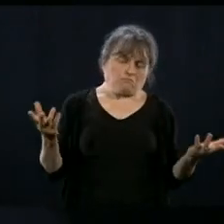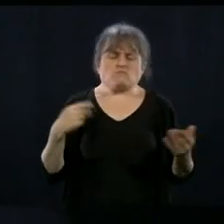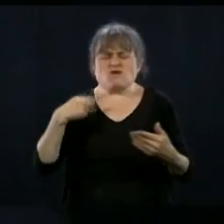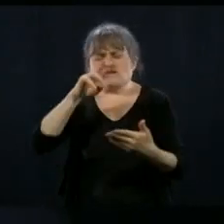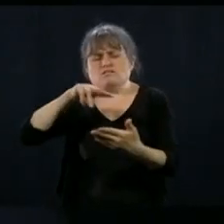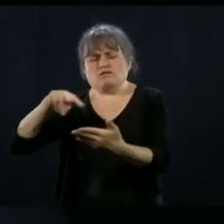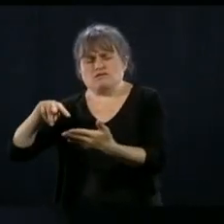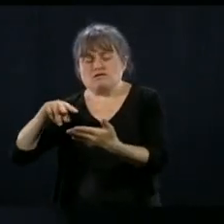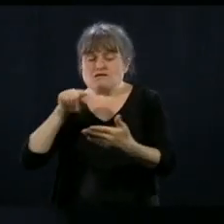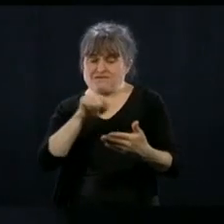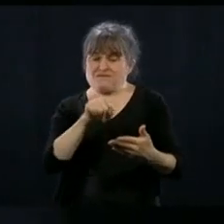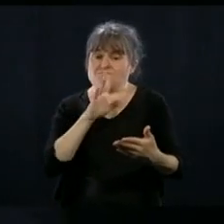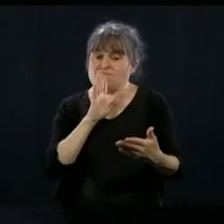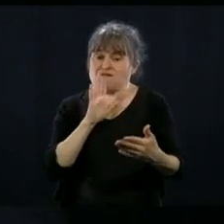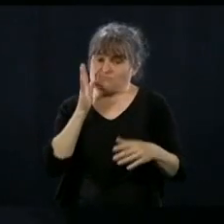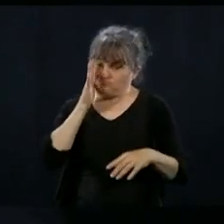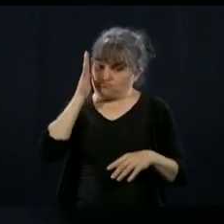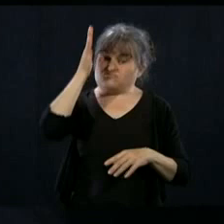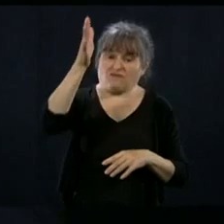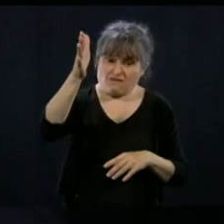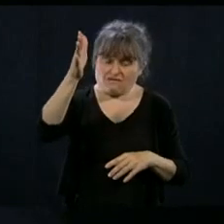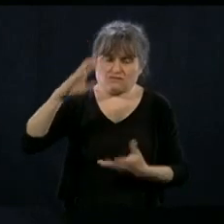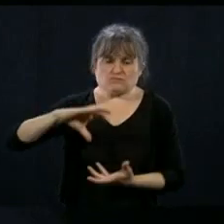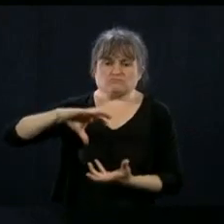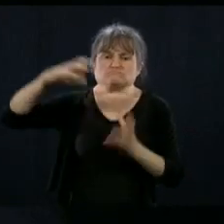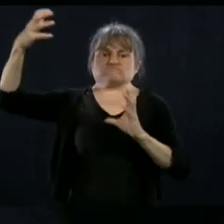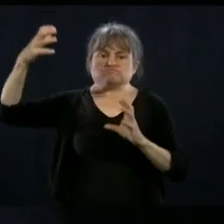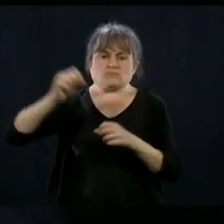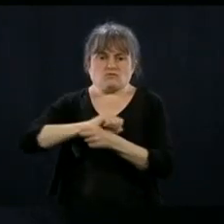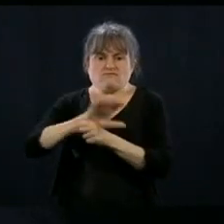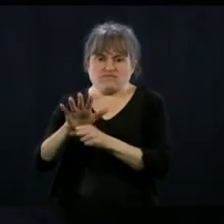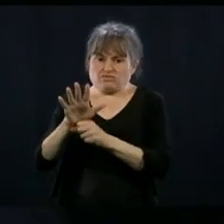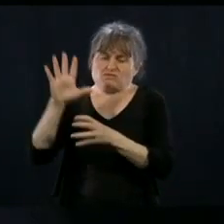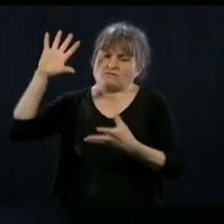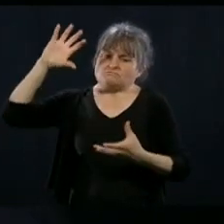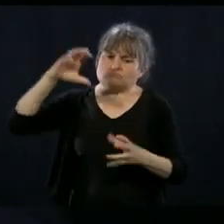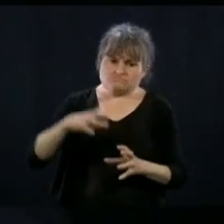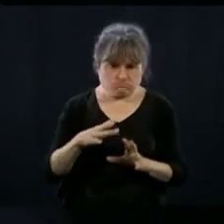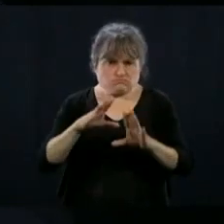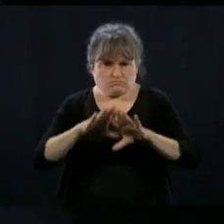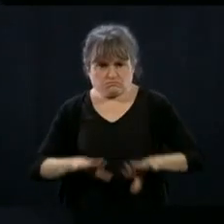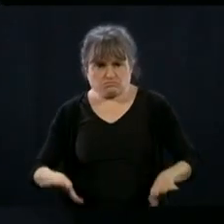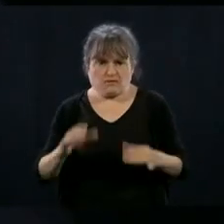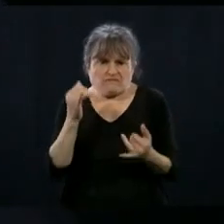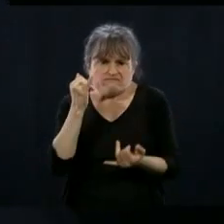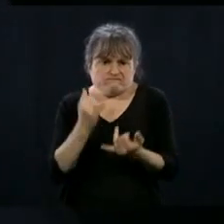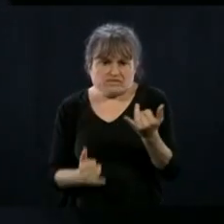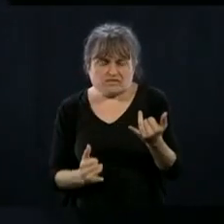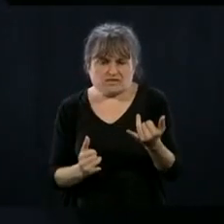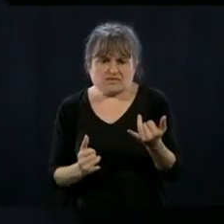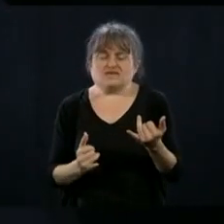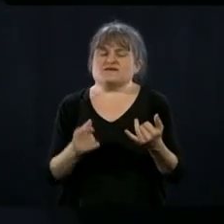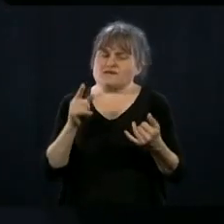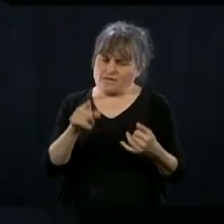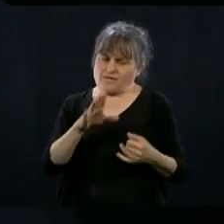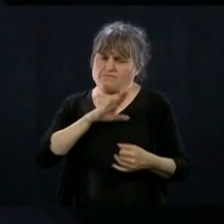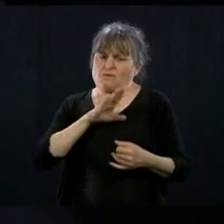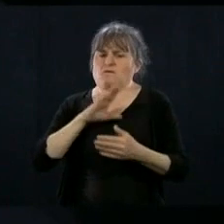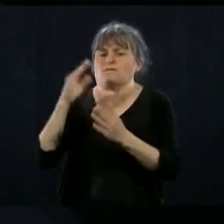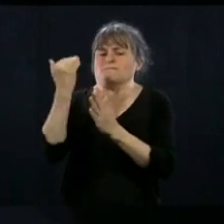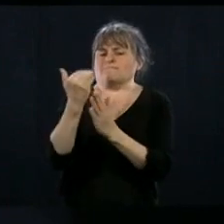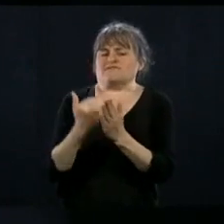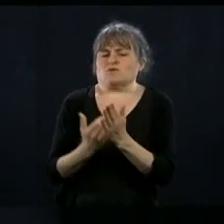the crisis is over, we will be setting up the method that is called in English excess deaths,